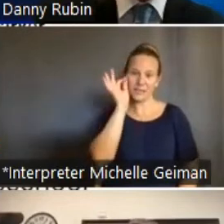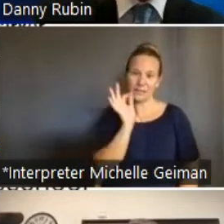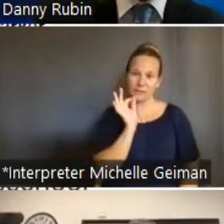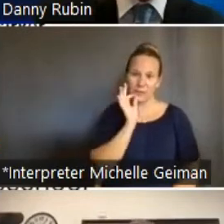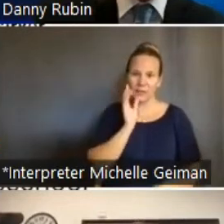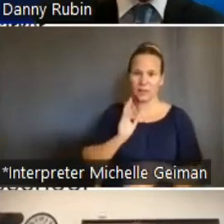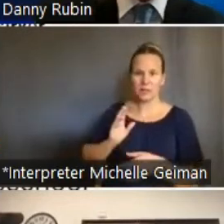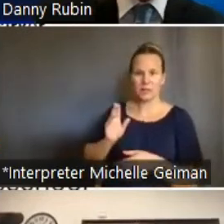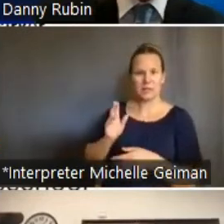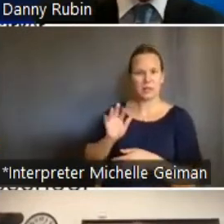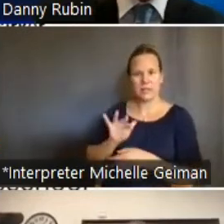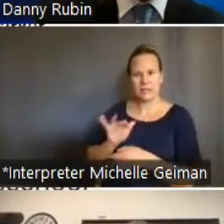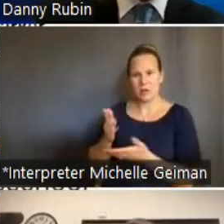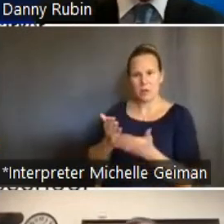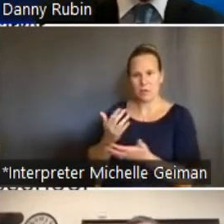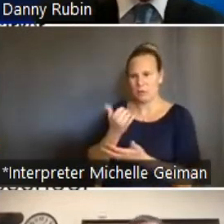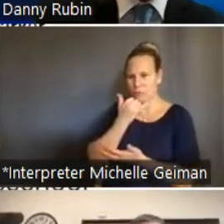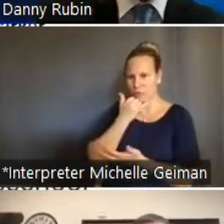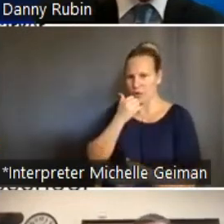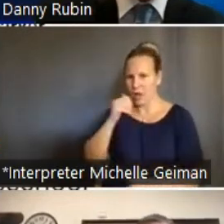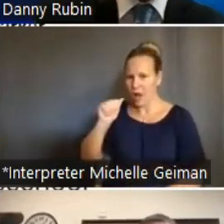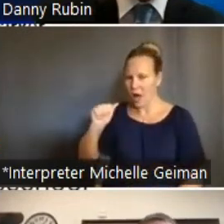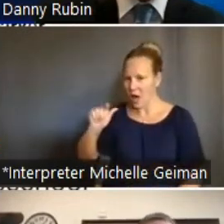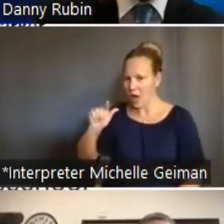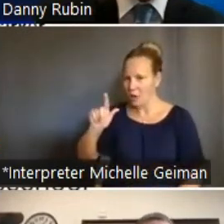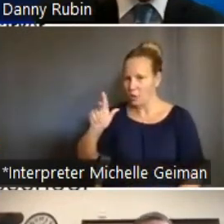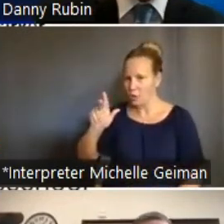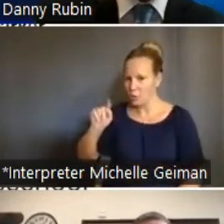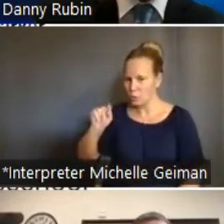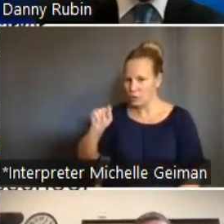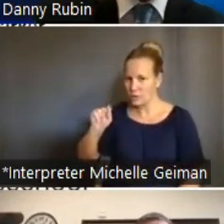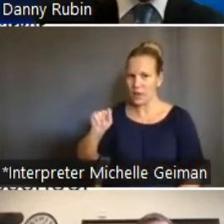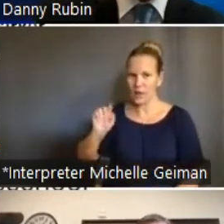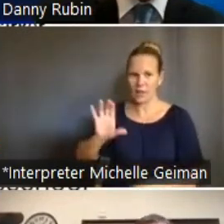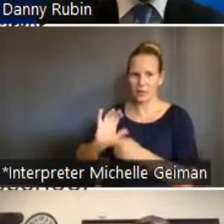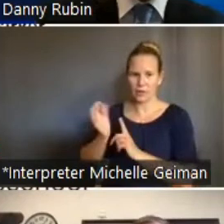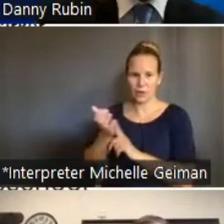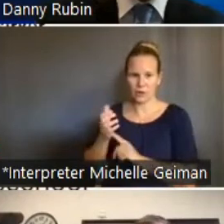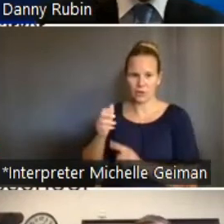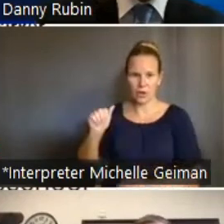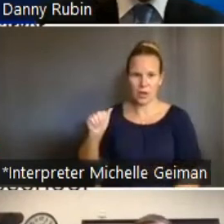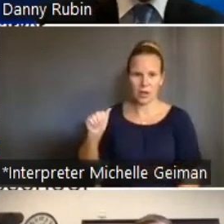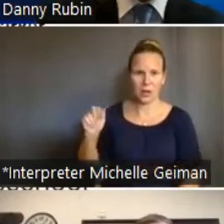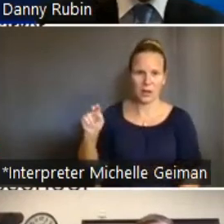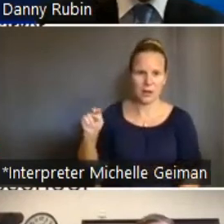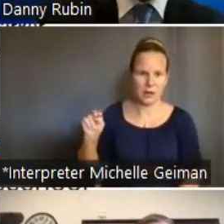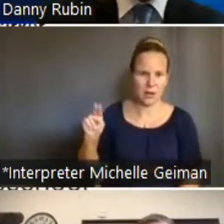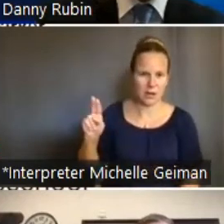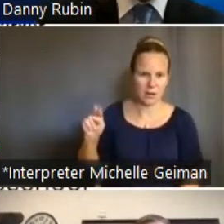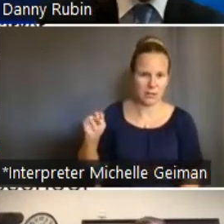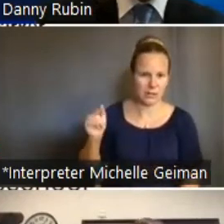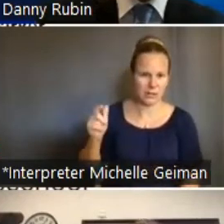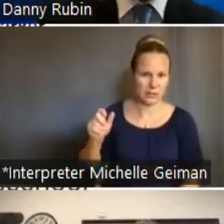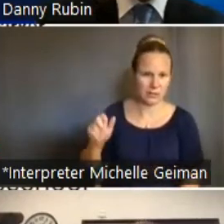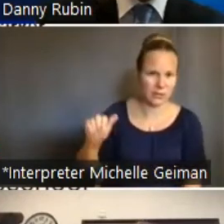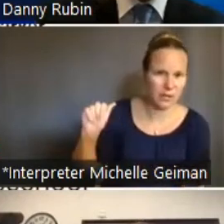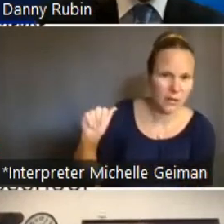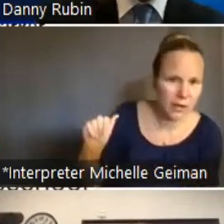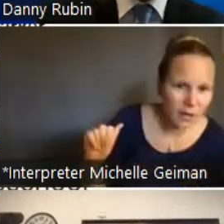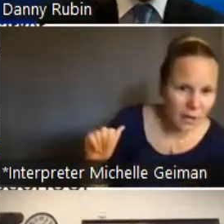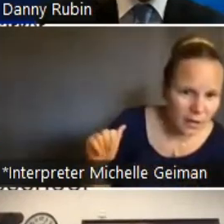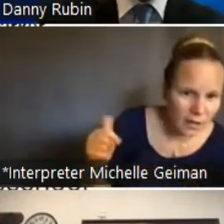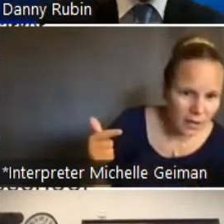and their traditional word for their culture is Anungan. So that's what you see there on that bulletin board is a